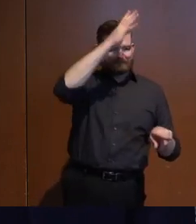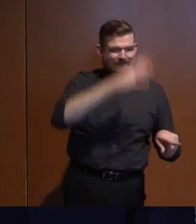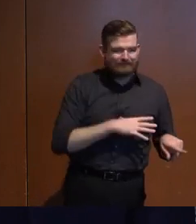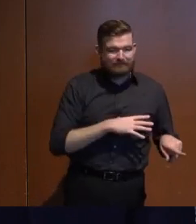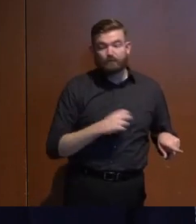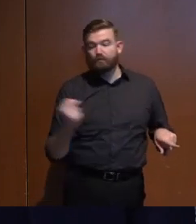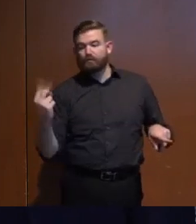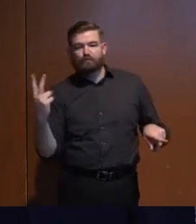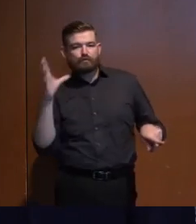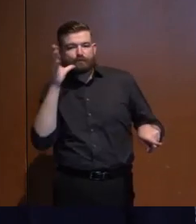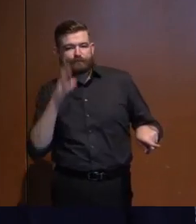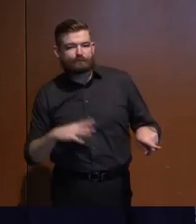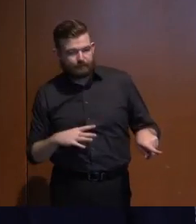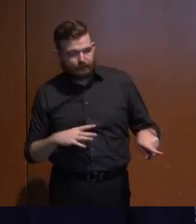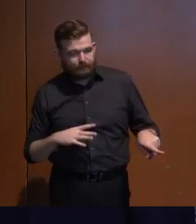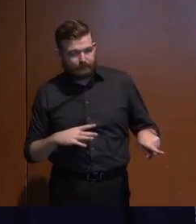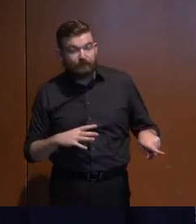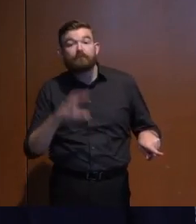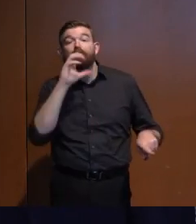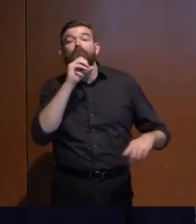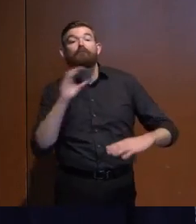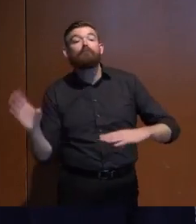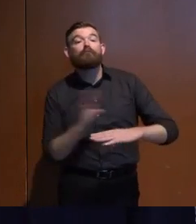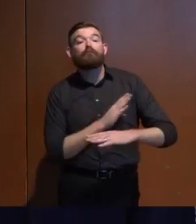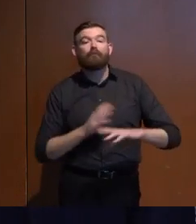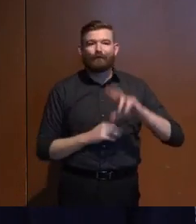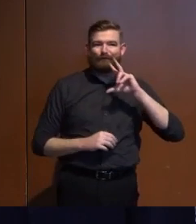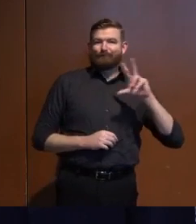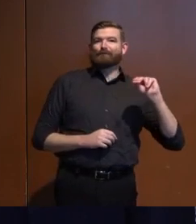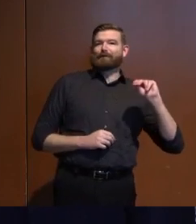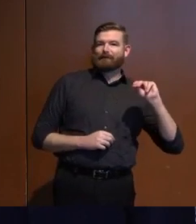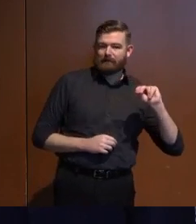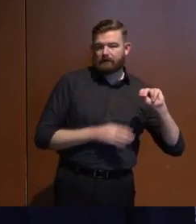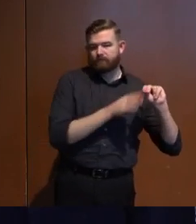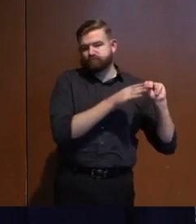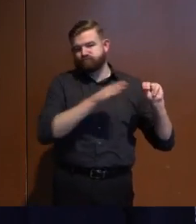female. The age range is 30 years to